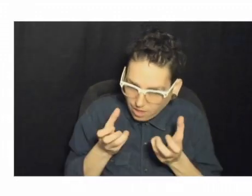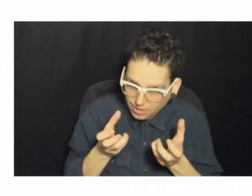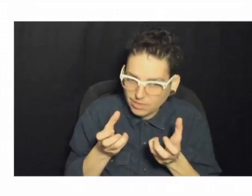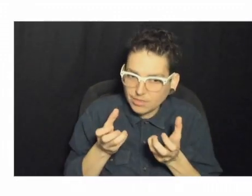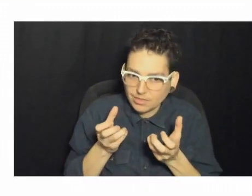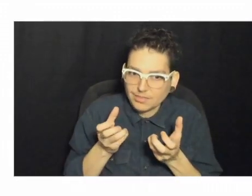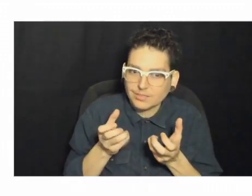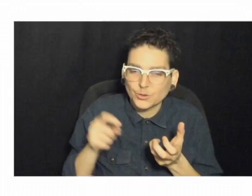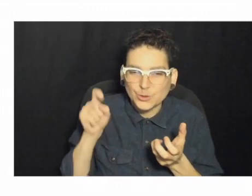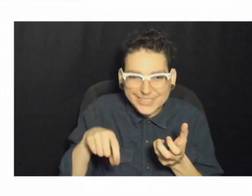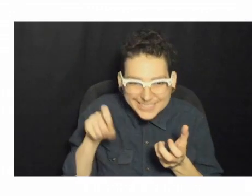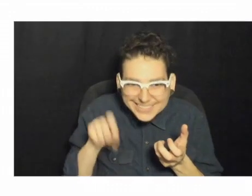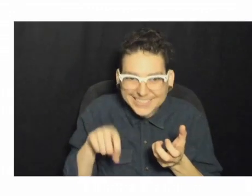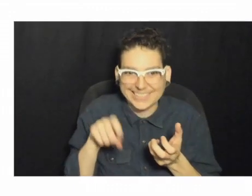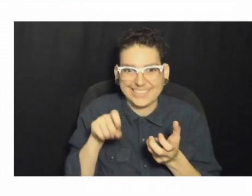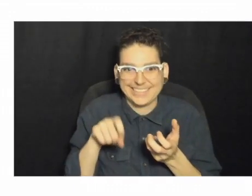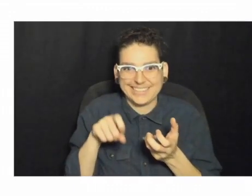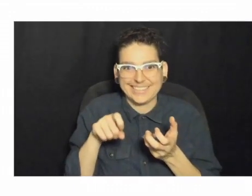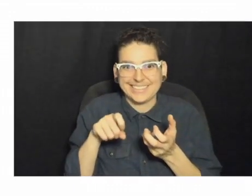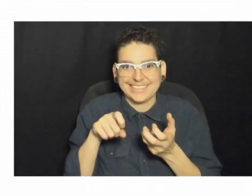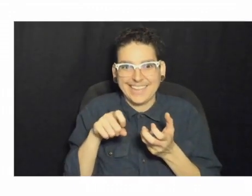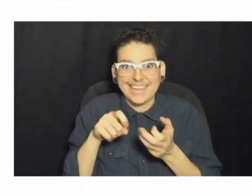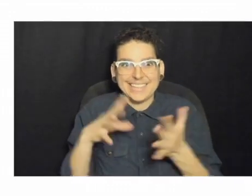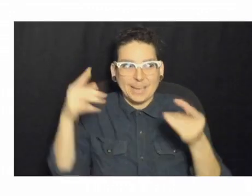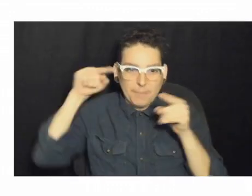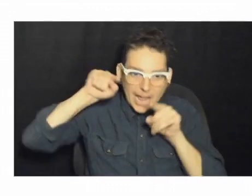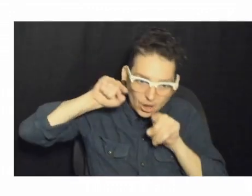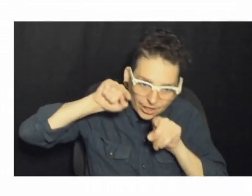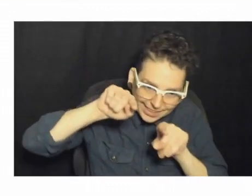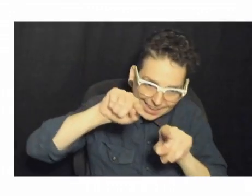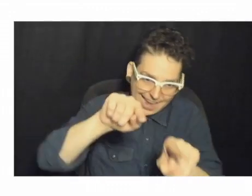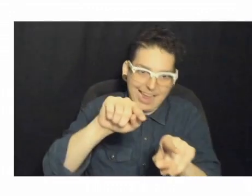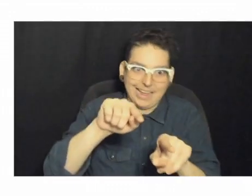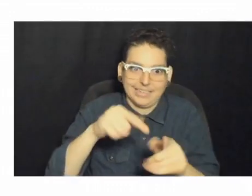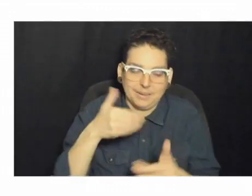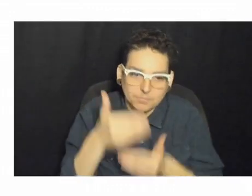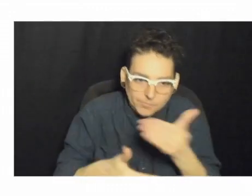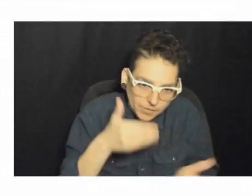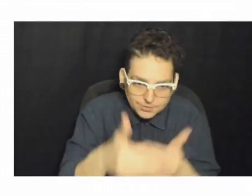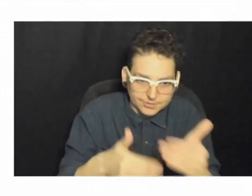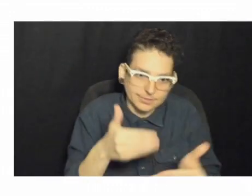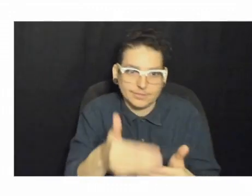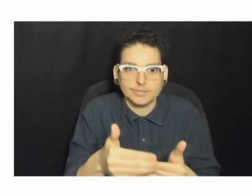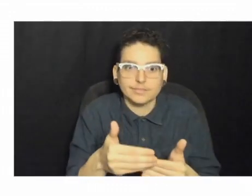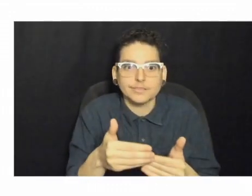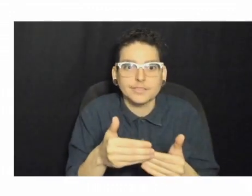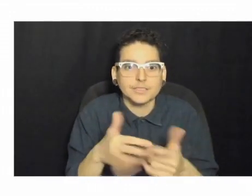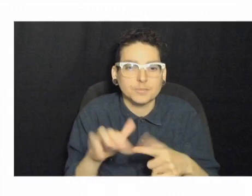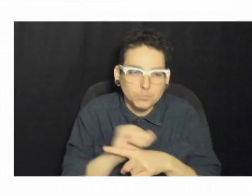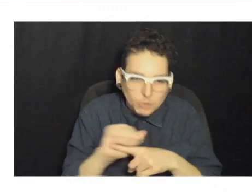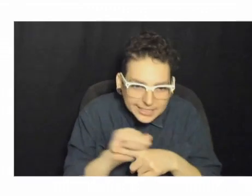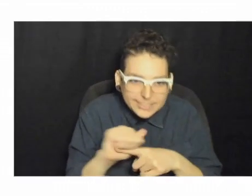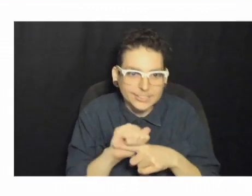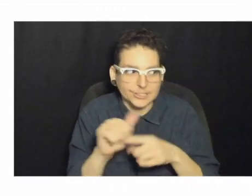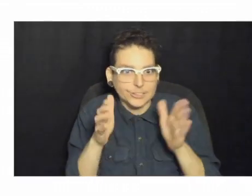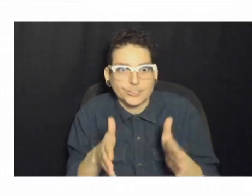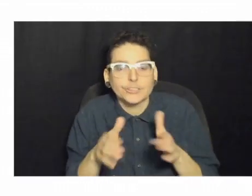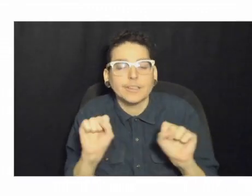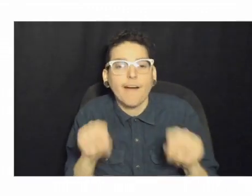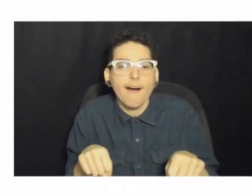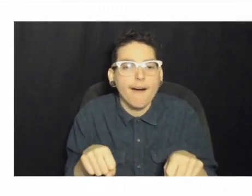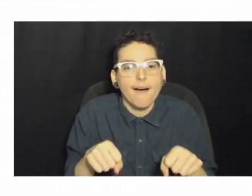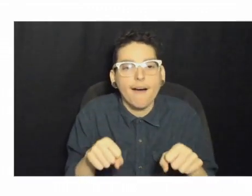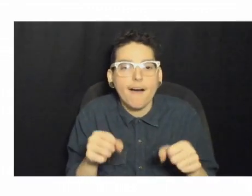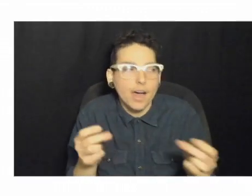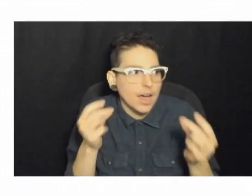So while practitioners can immediately make sure to monitor